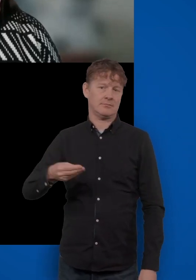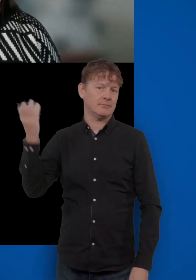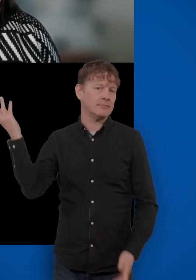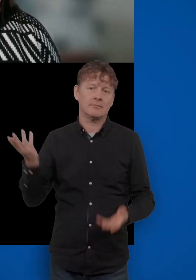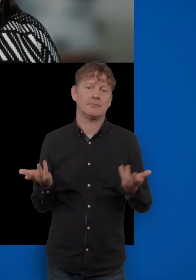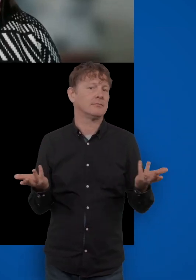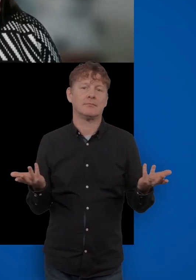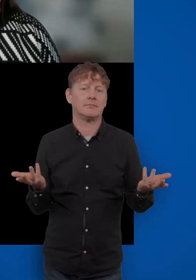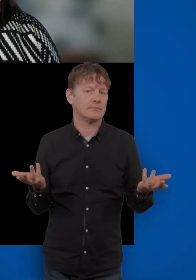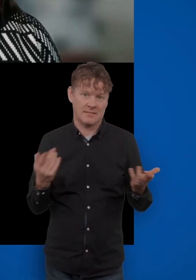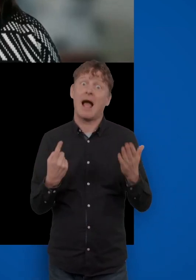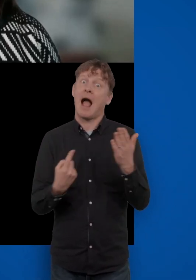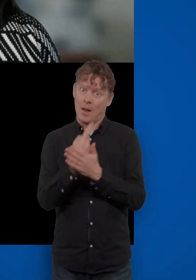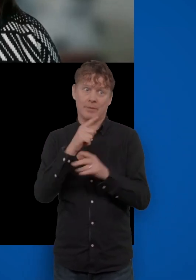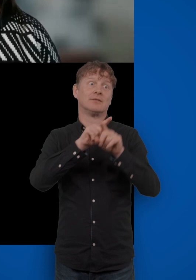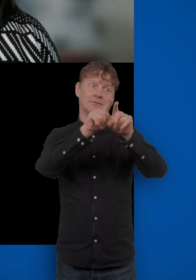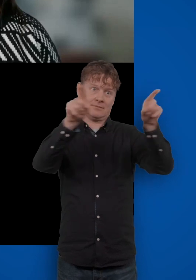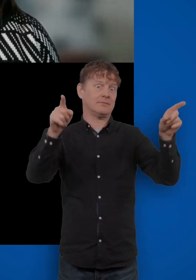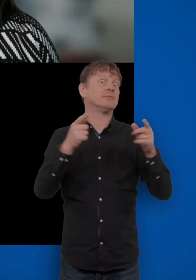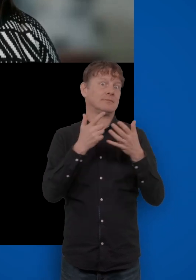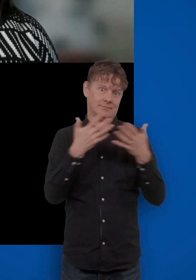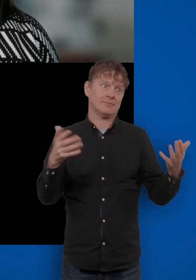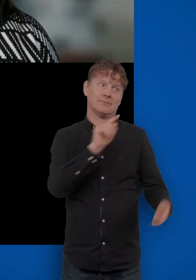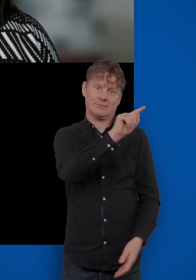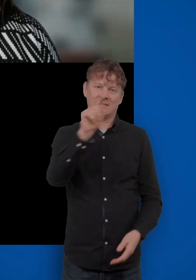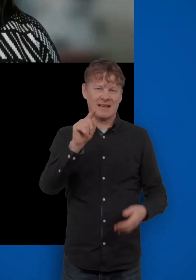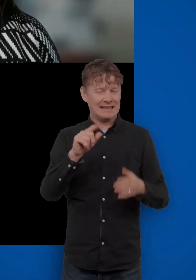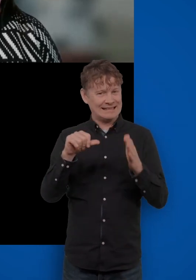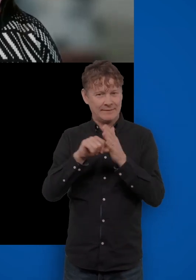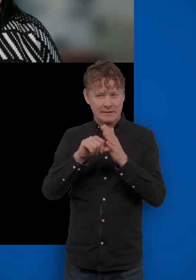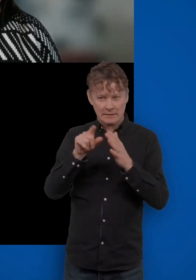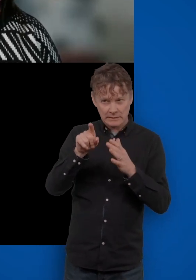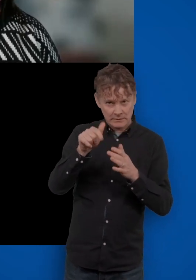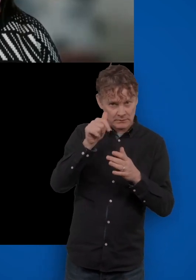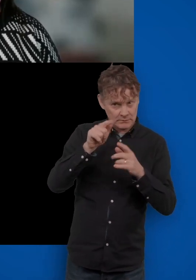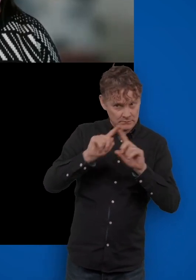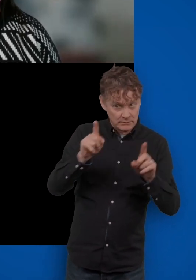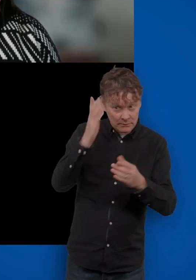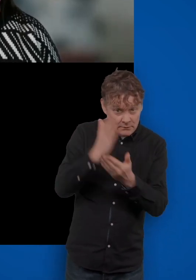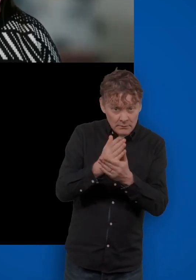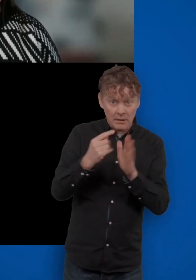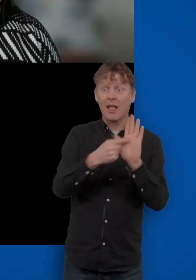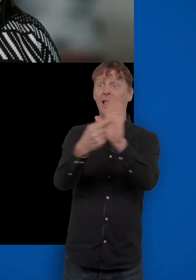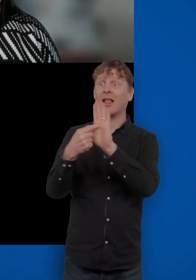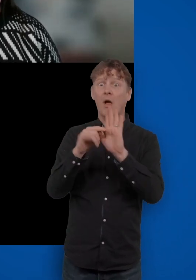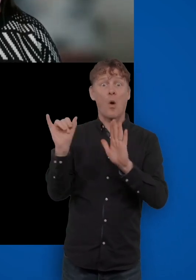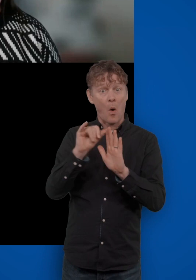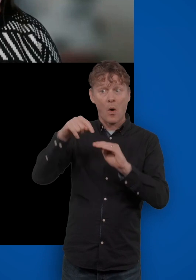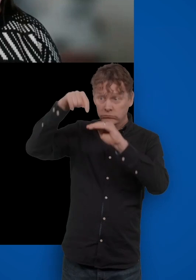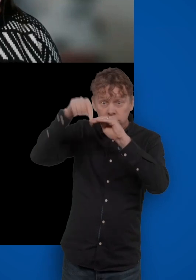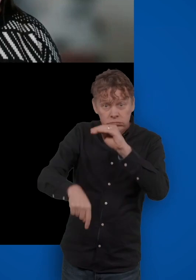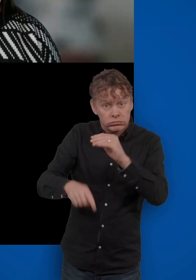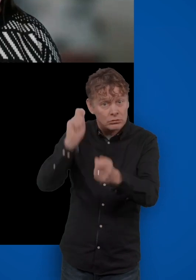that, that does happen. And at the same time, it can be difficult to know the difference because it is, it's slightly